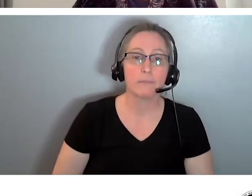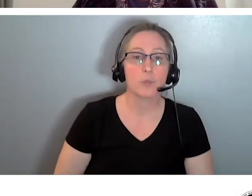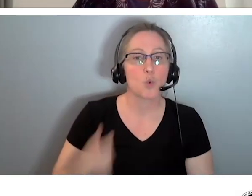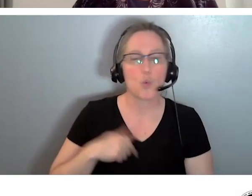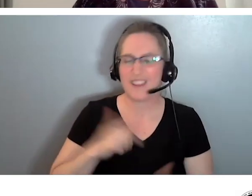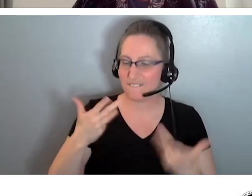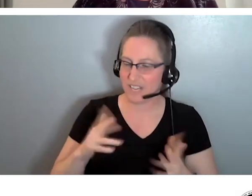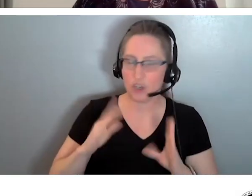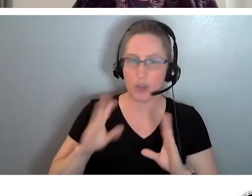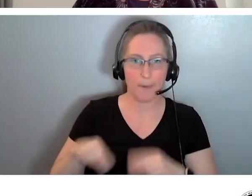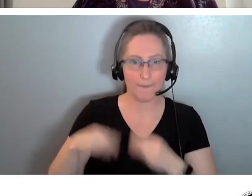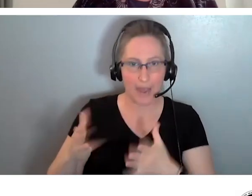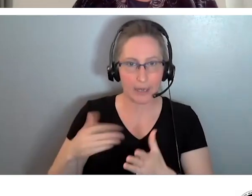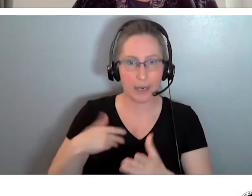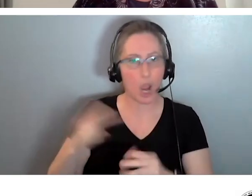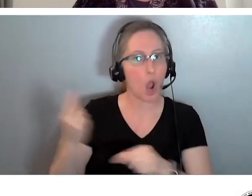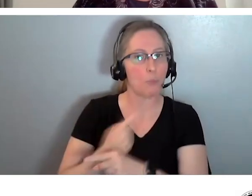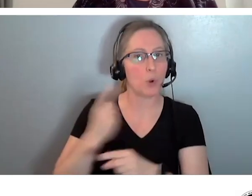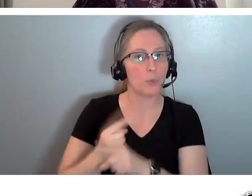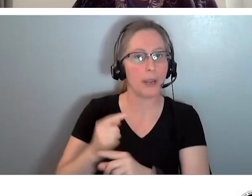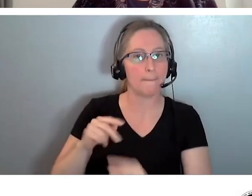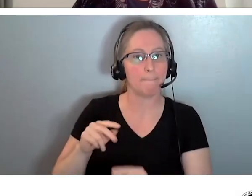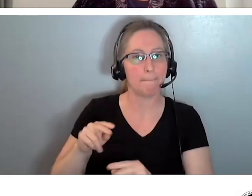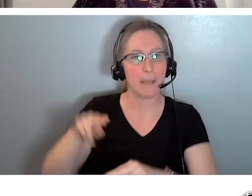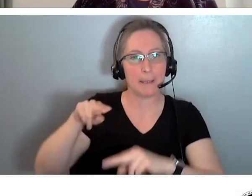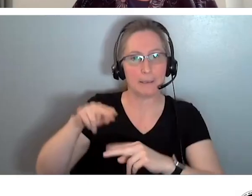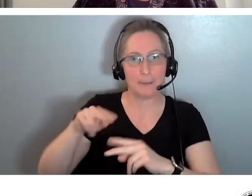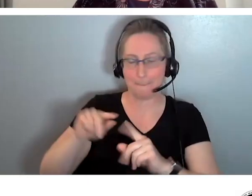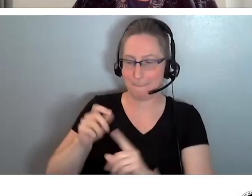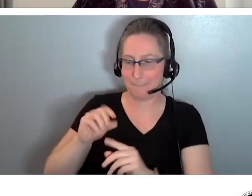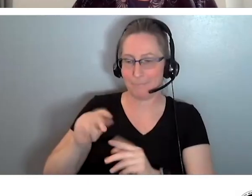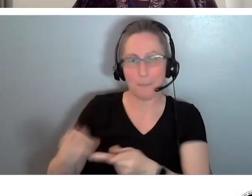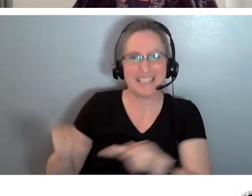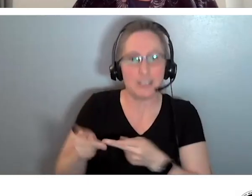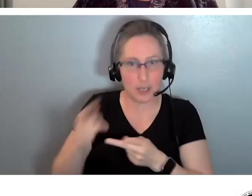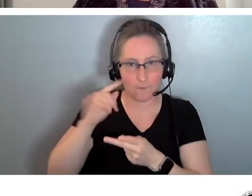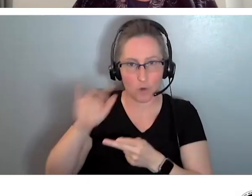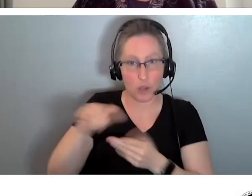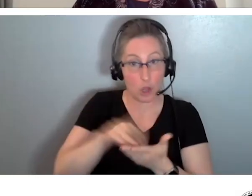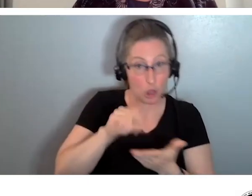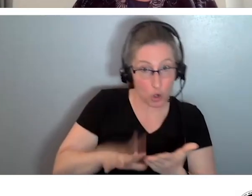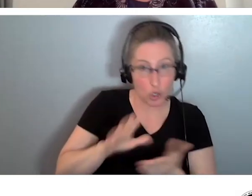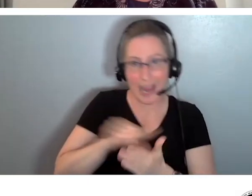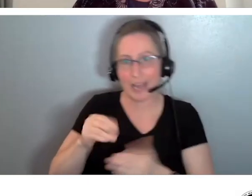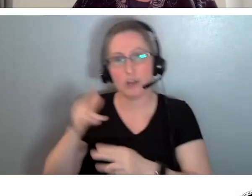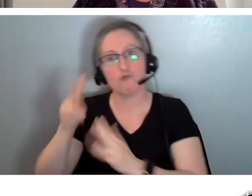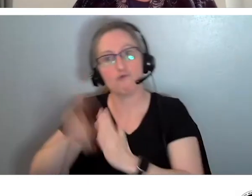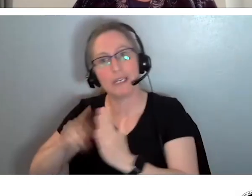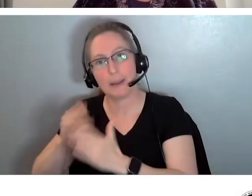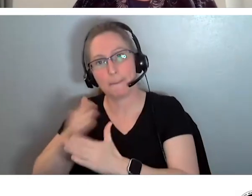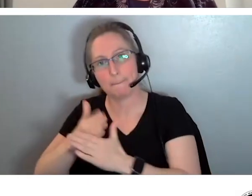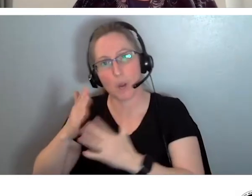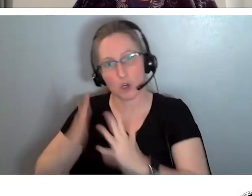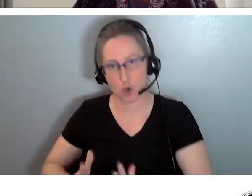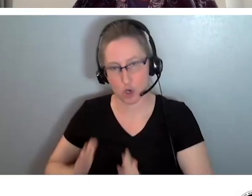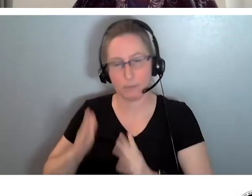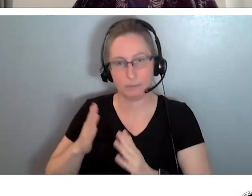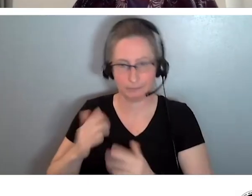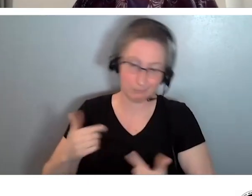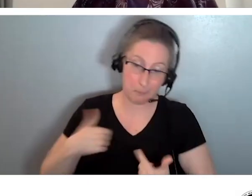We have provided appropriate positioning for the learner and for the reading partner, which might be one of us.